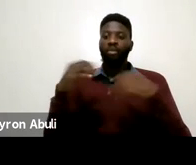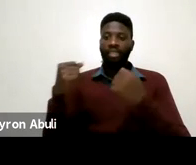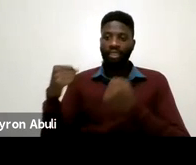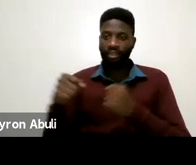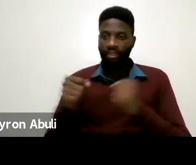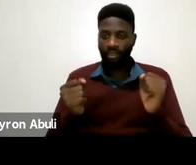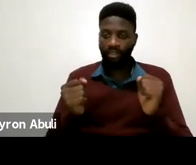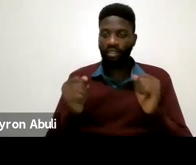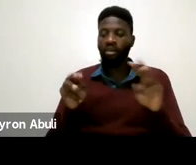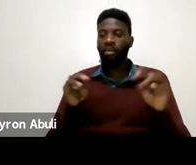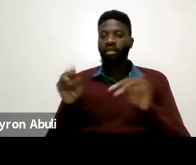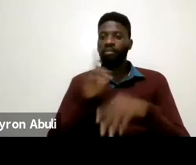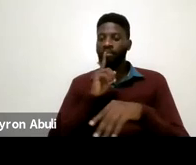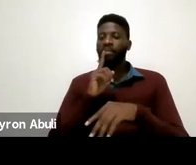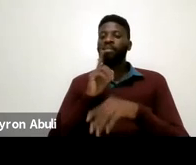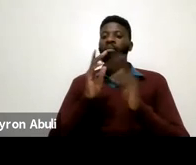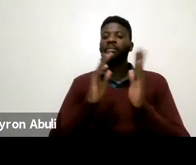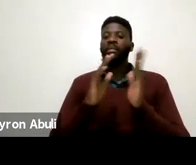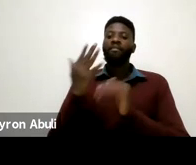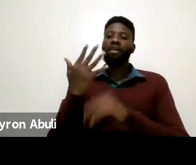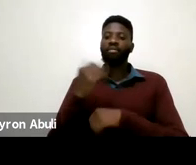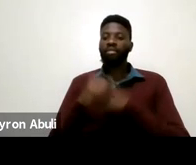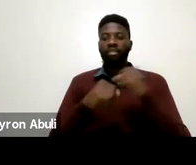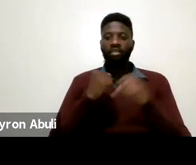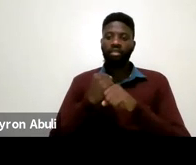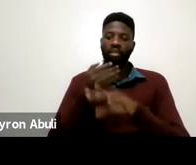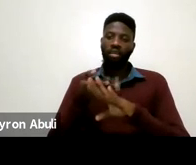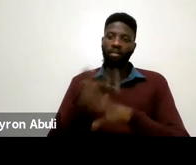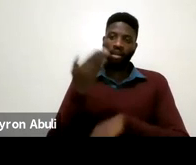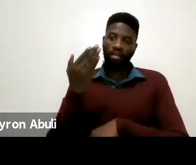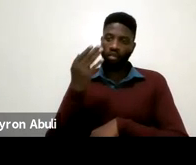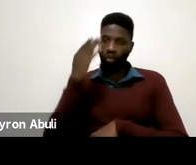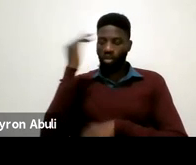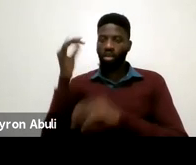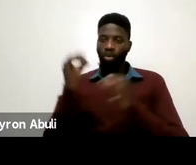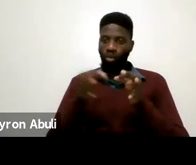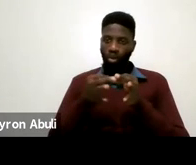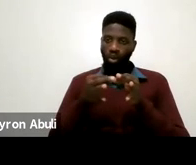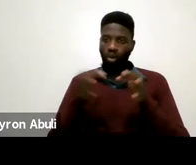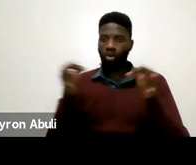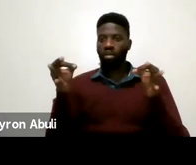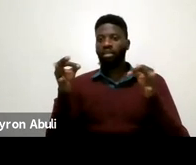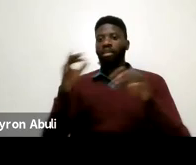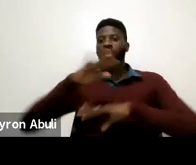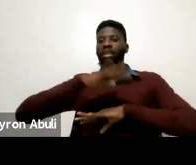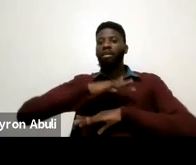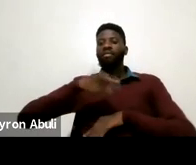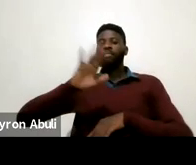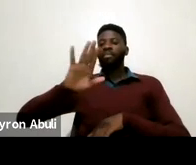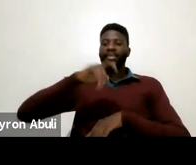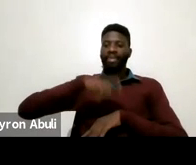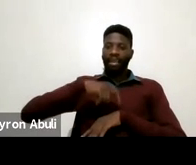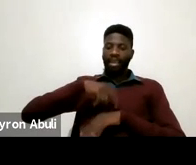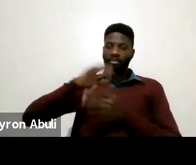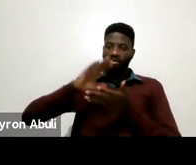years and above, because it's long enough for you to really take time and invest and realize the results you want to